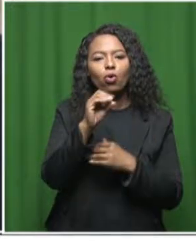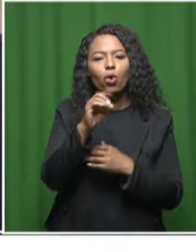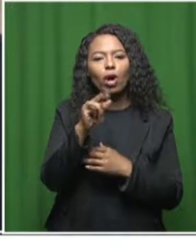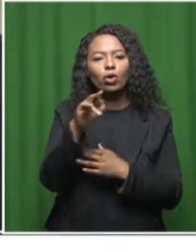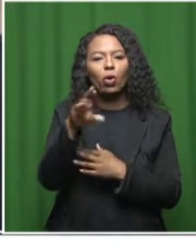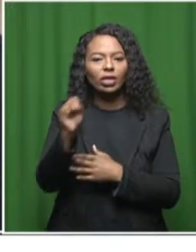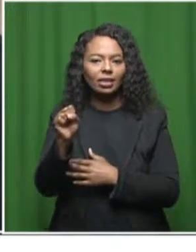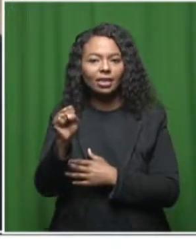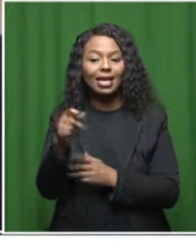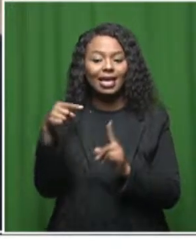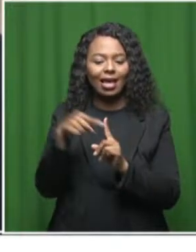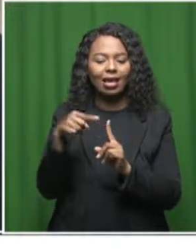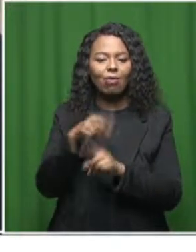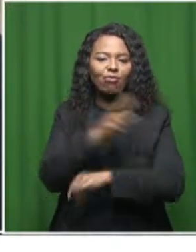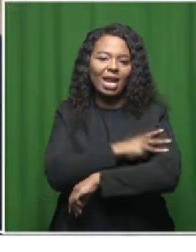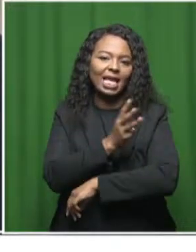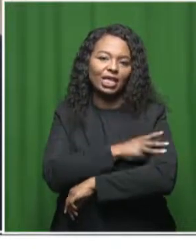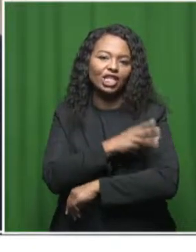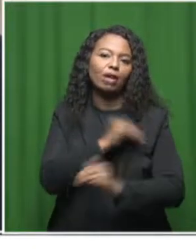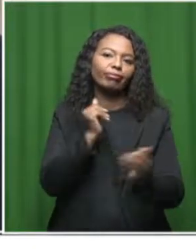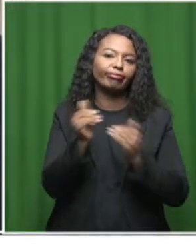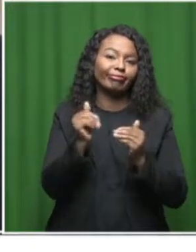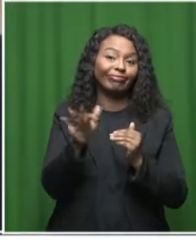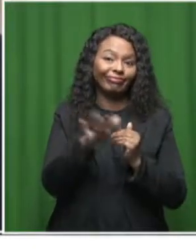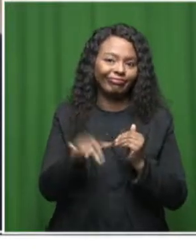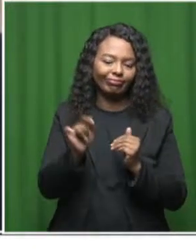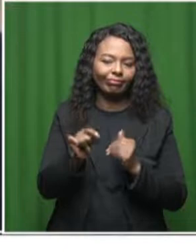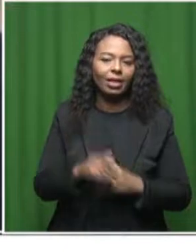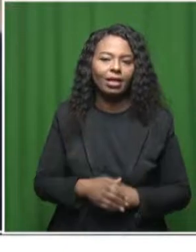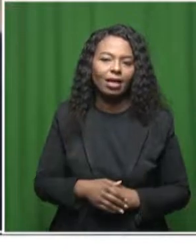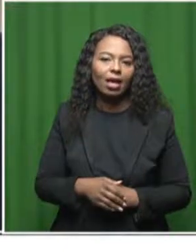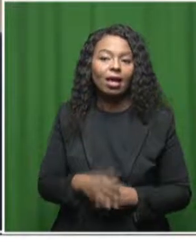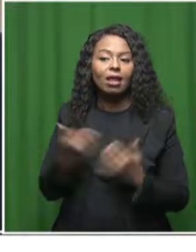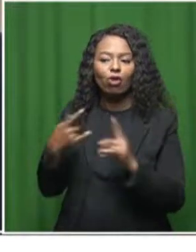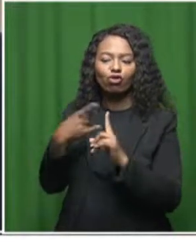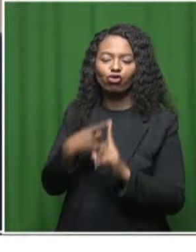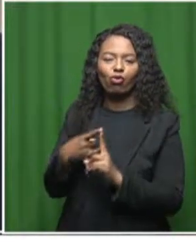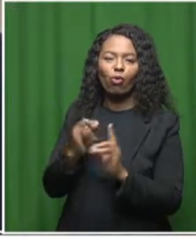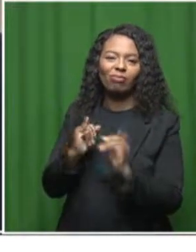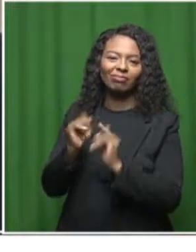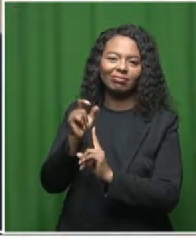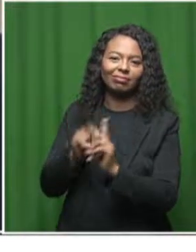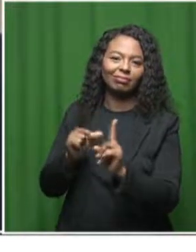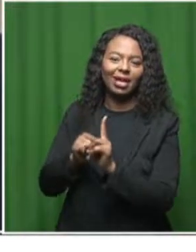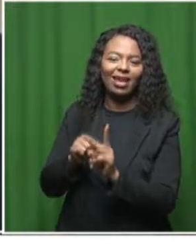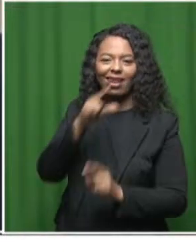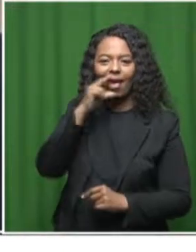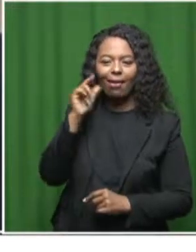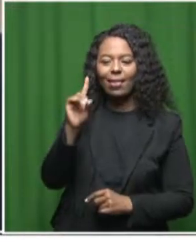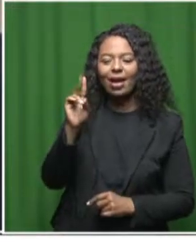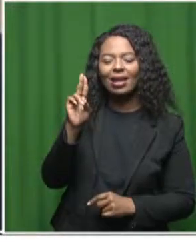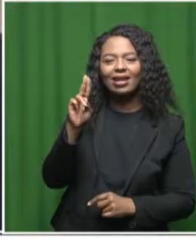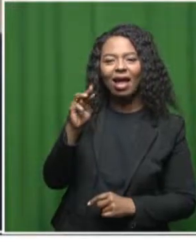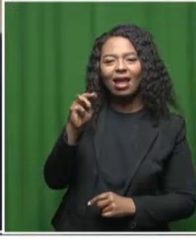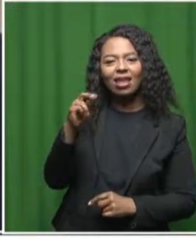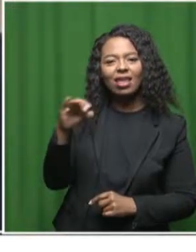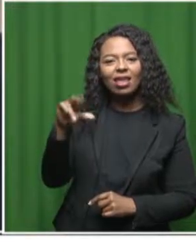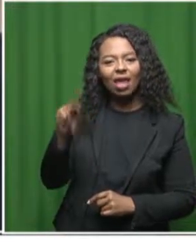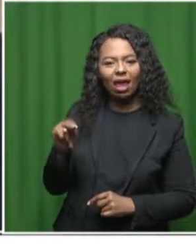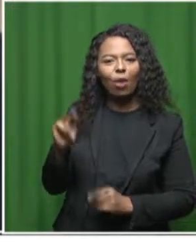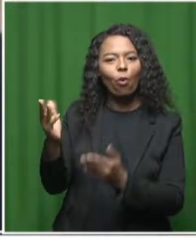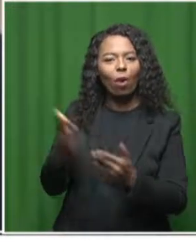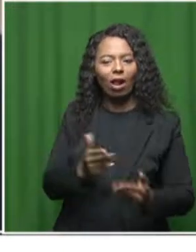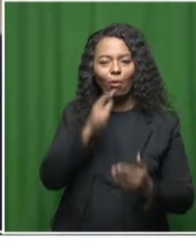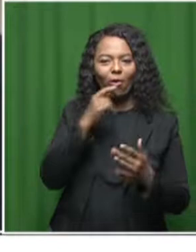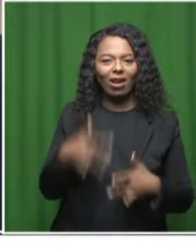its marketing manager, Duncan Pritchard. Duncan, a very good morning to you. A warm welcome to Morning Live. I mean, let's